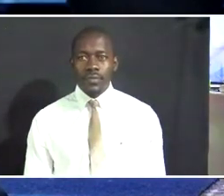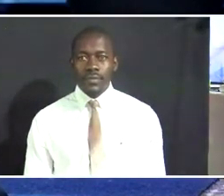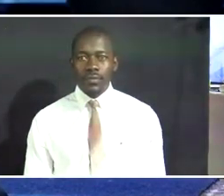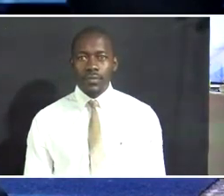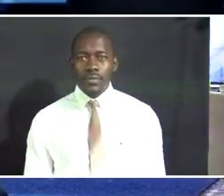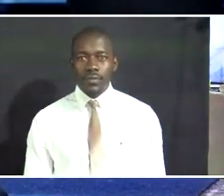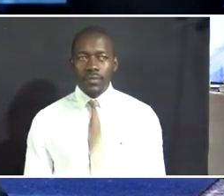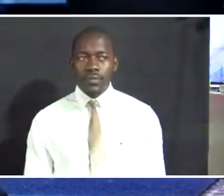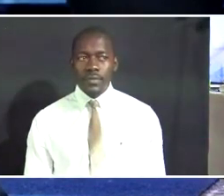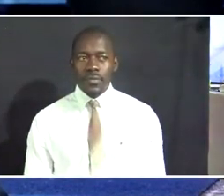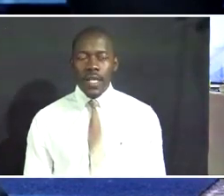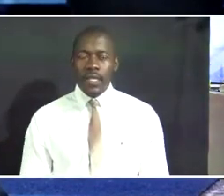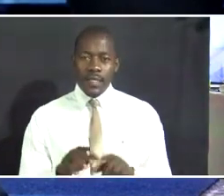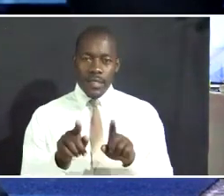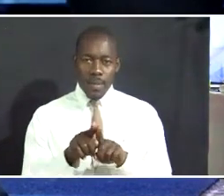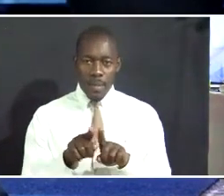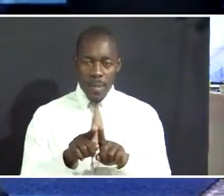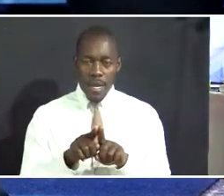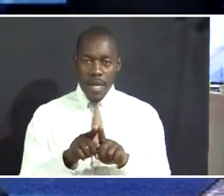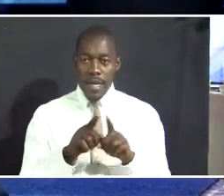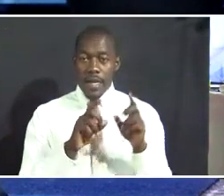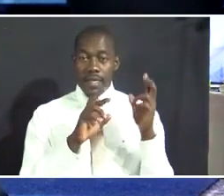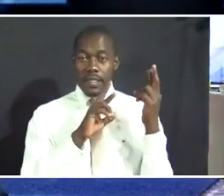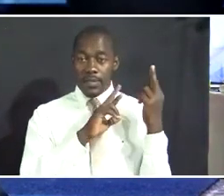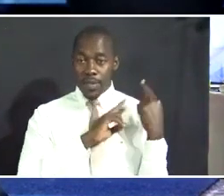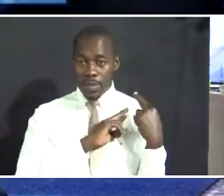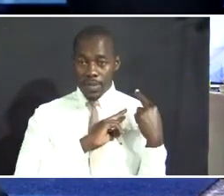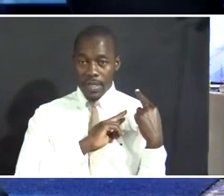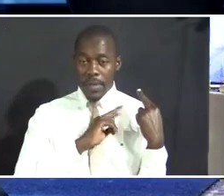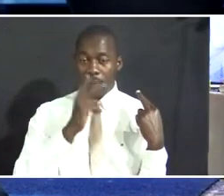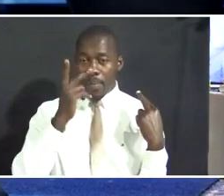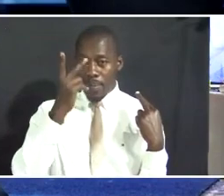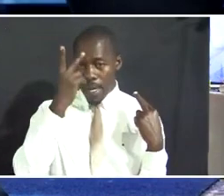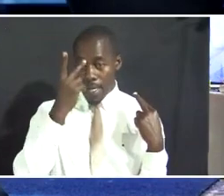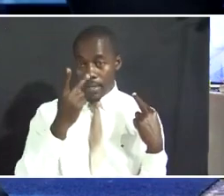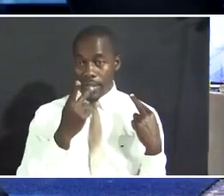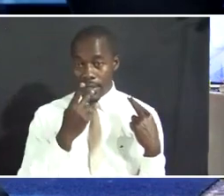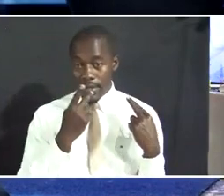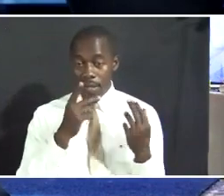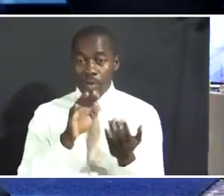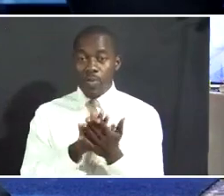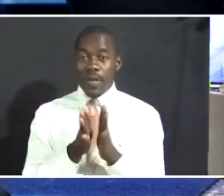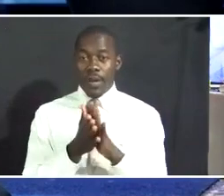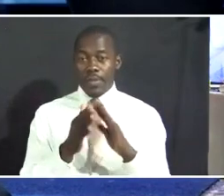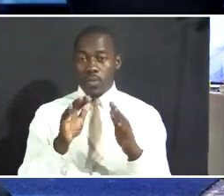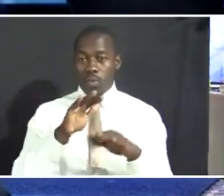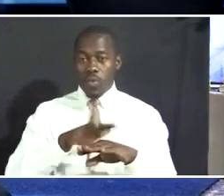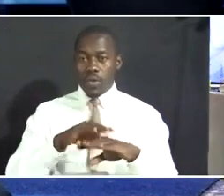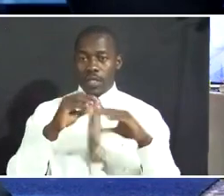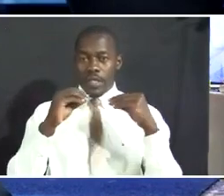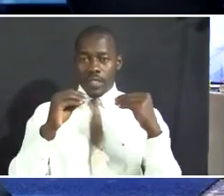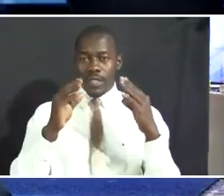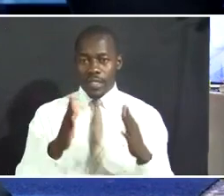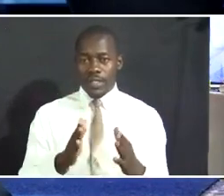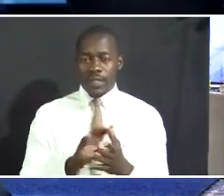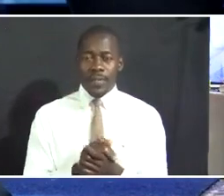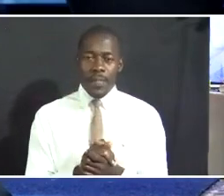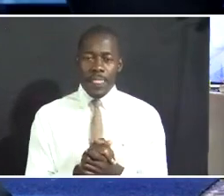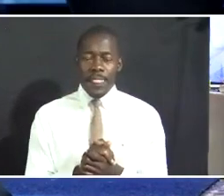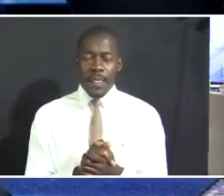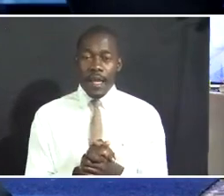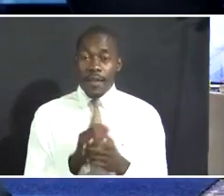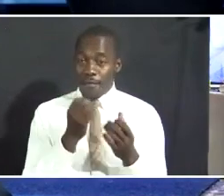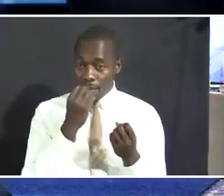our responsibility as even parents to be teachers. And I'm reading to you what is very